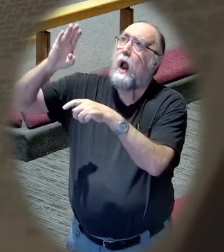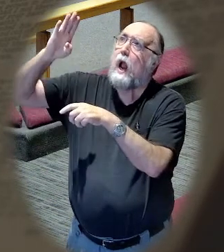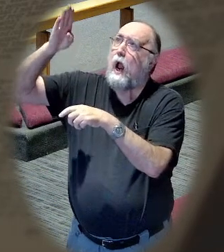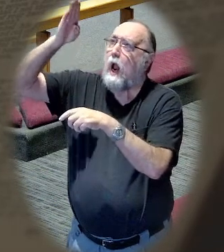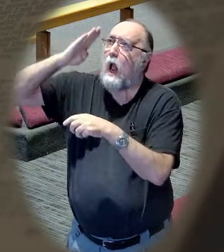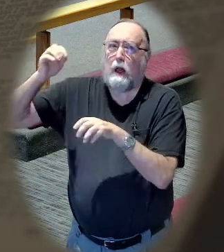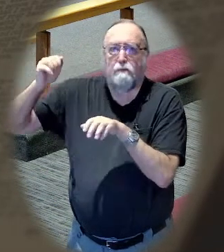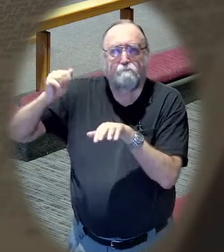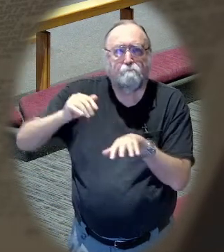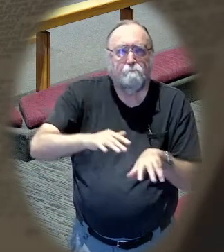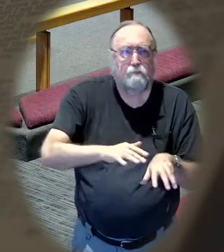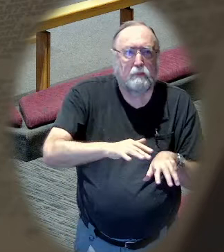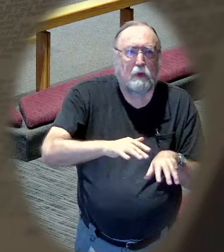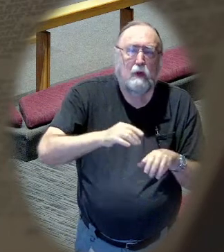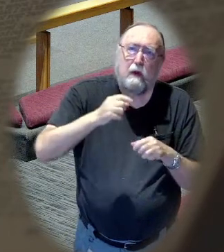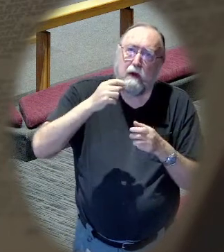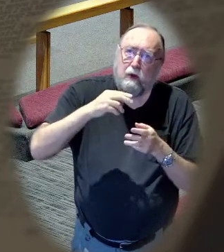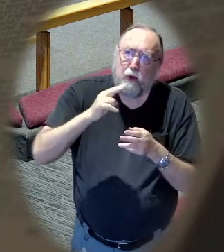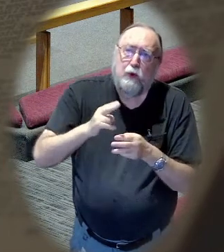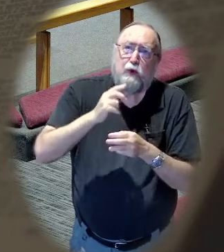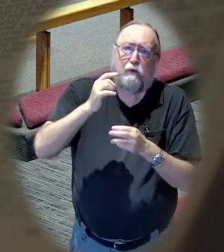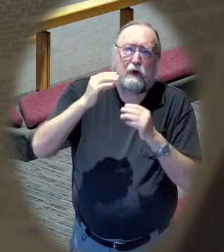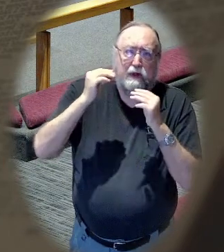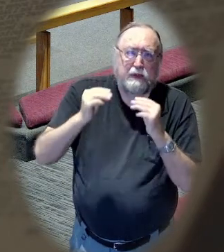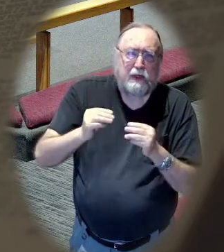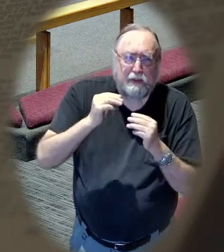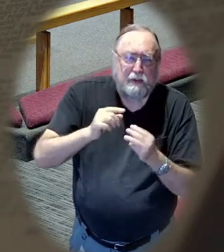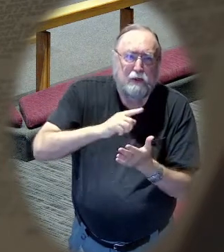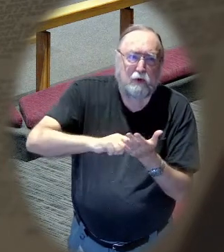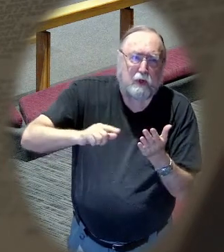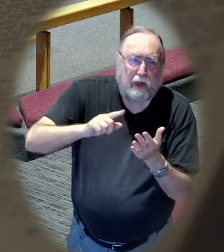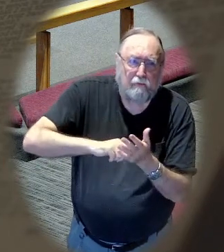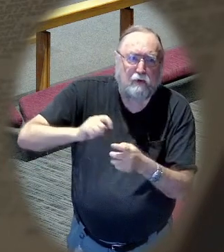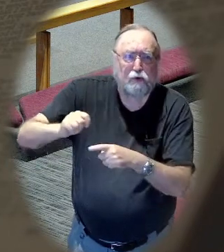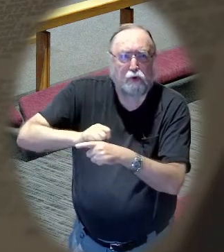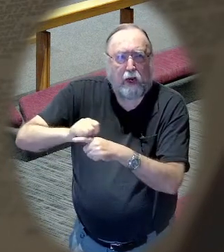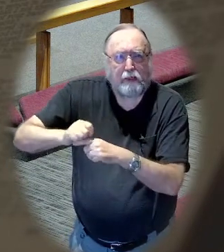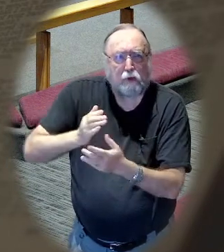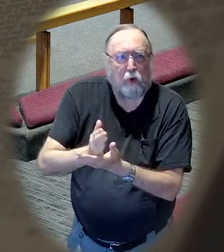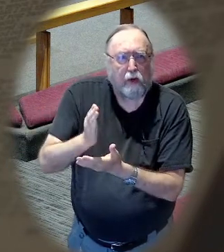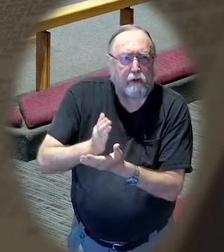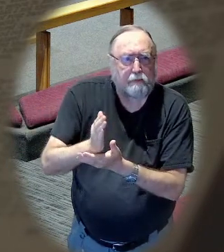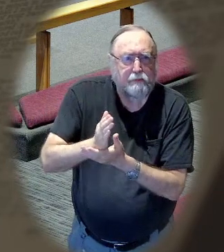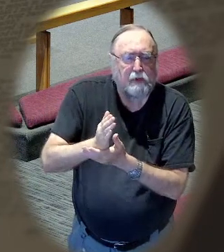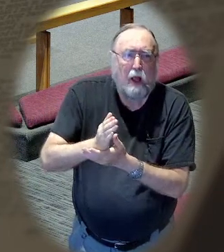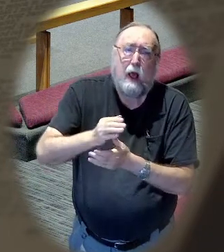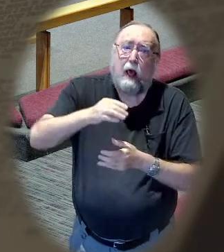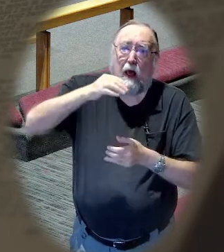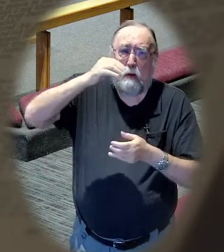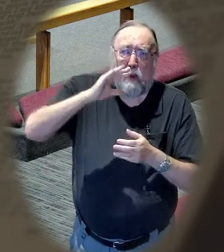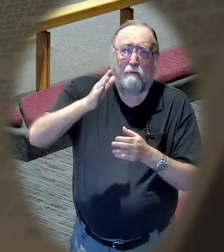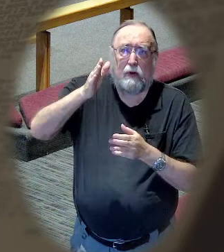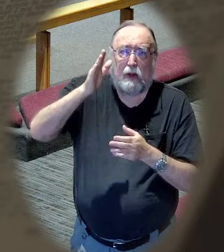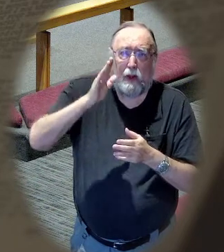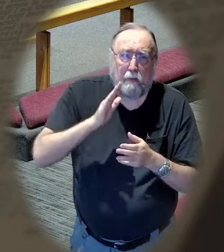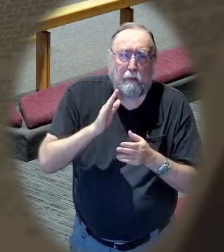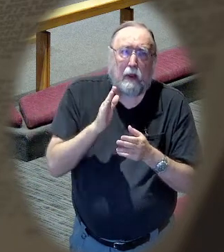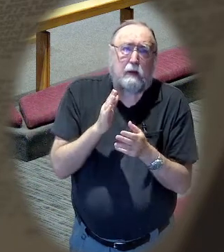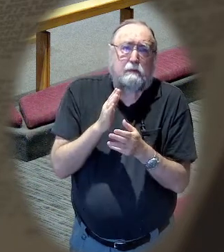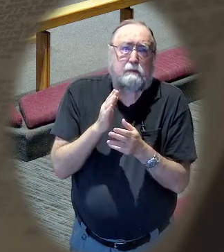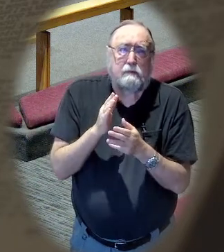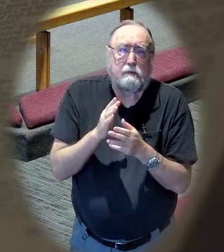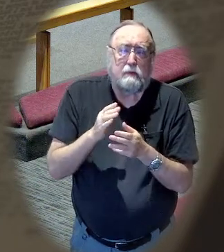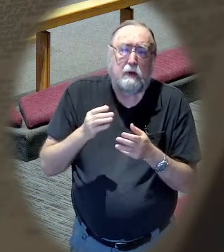profitable for teaching, for reproof, for correction, and for training in righteousness, that the man of God may be